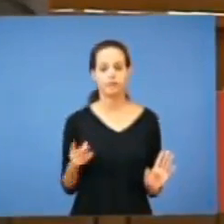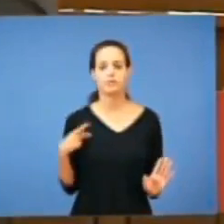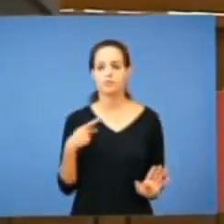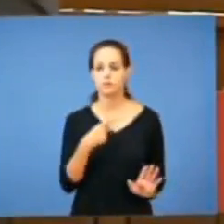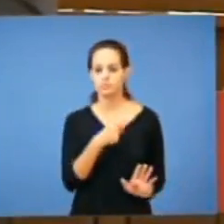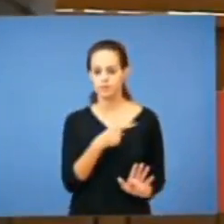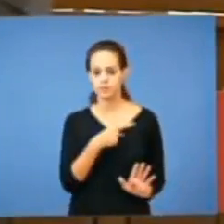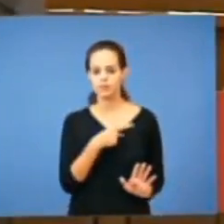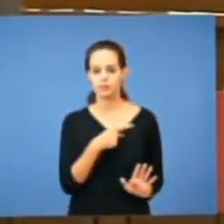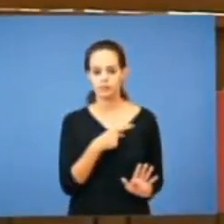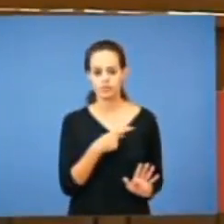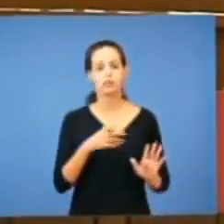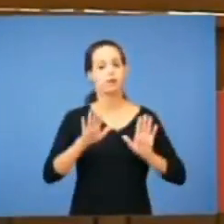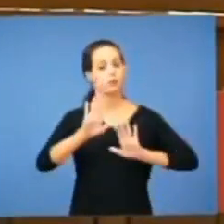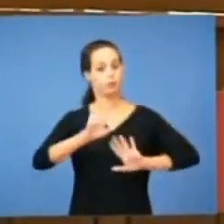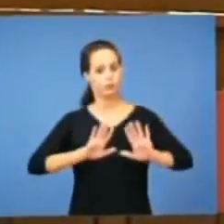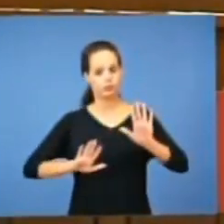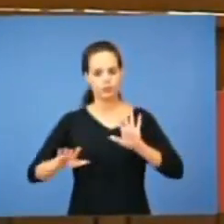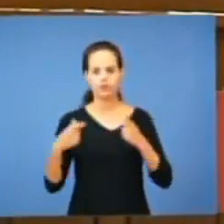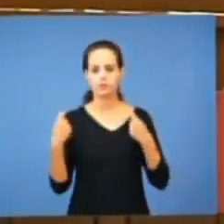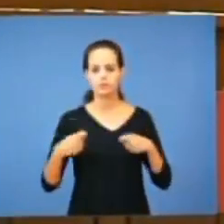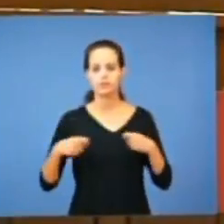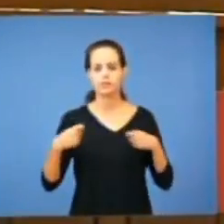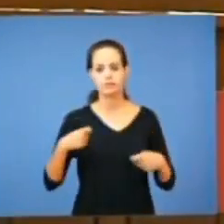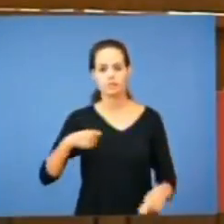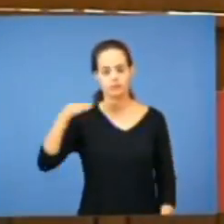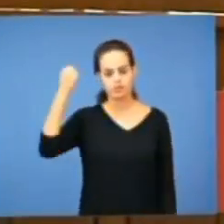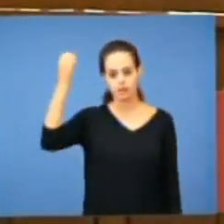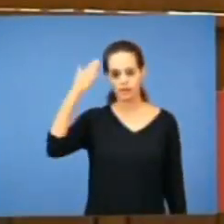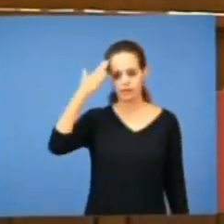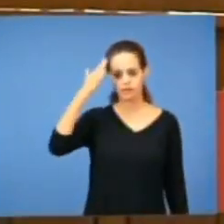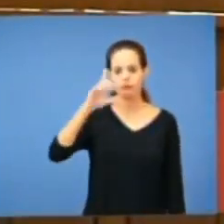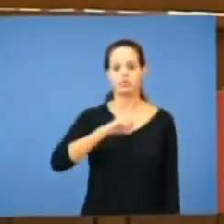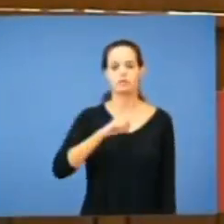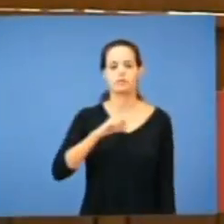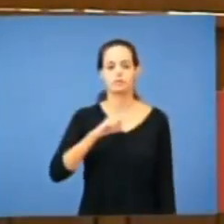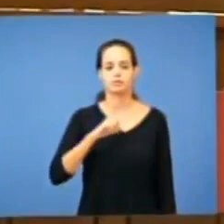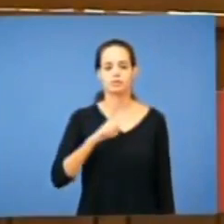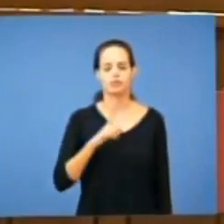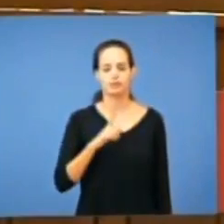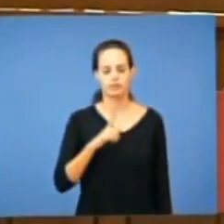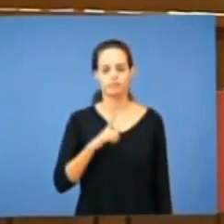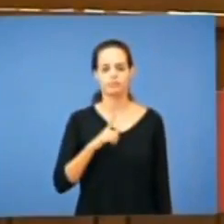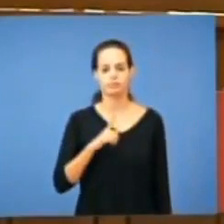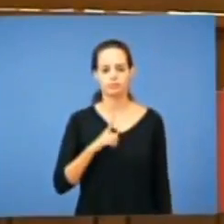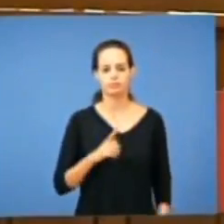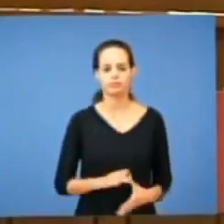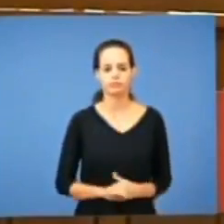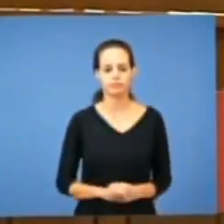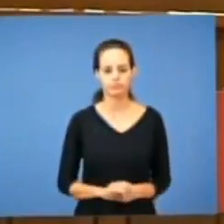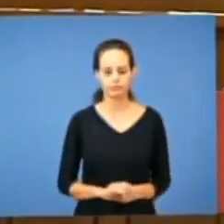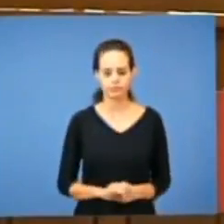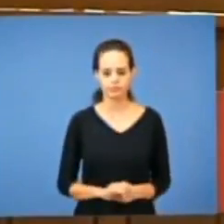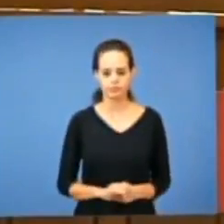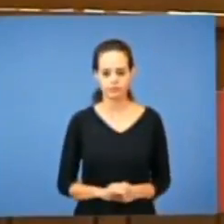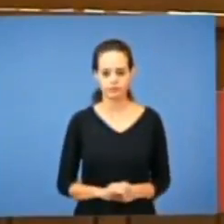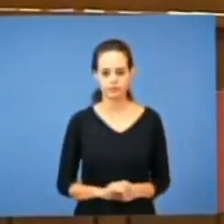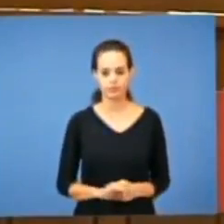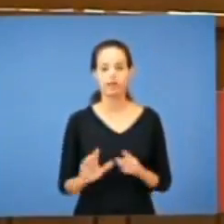they don't say any foolishness. So you need to have revelations. The effects of Calypto.